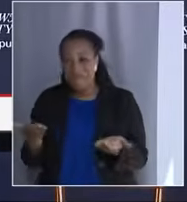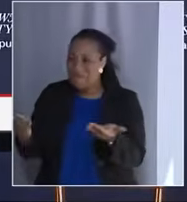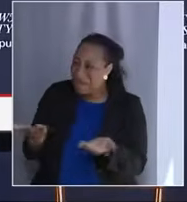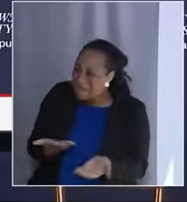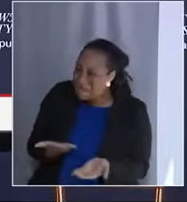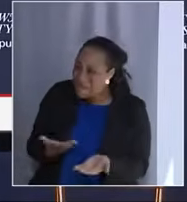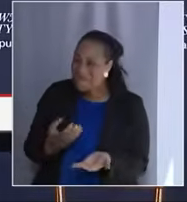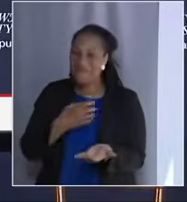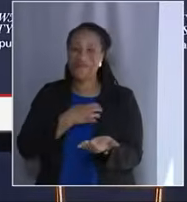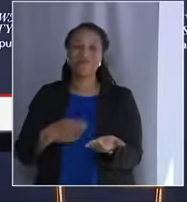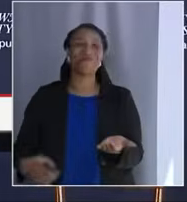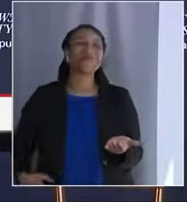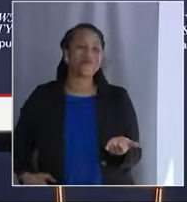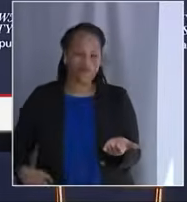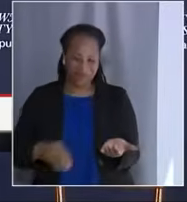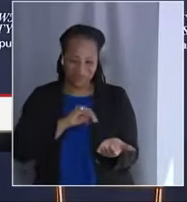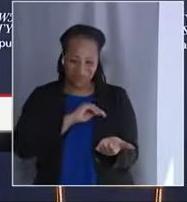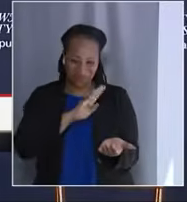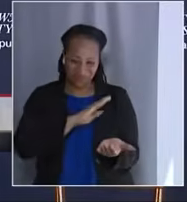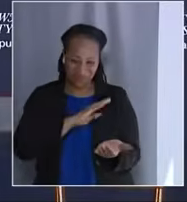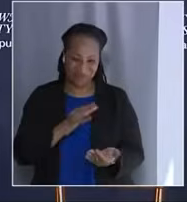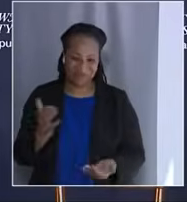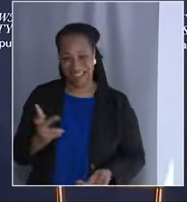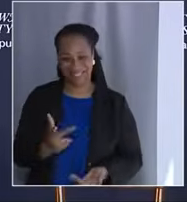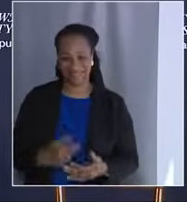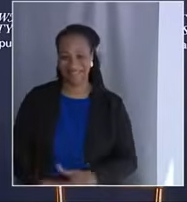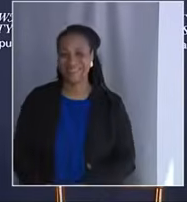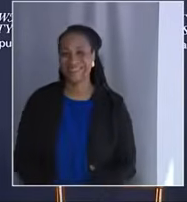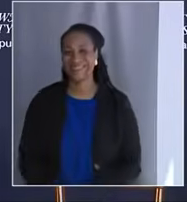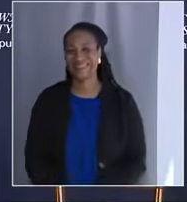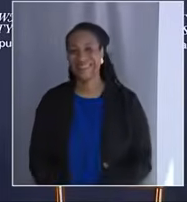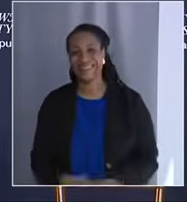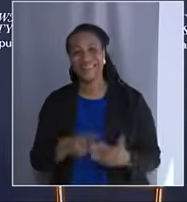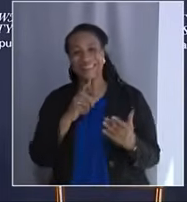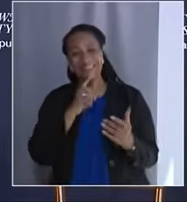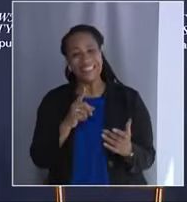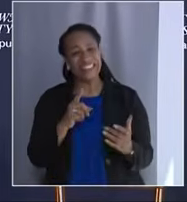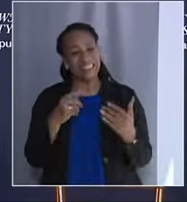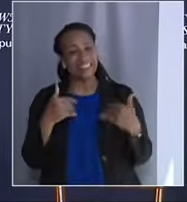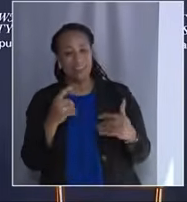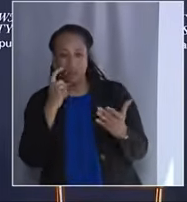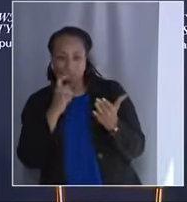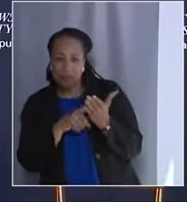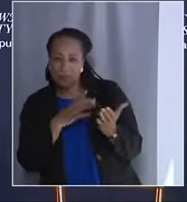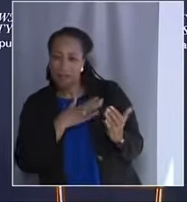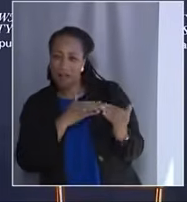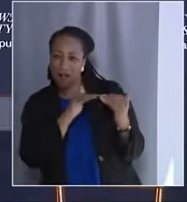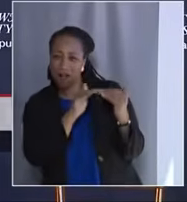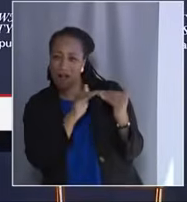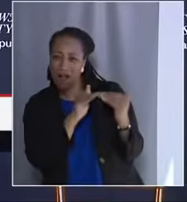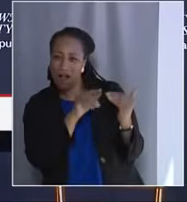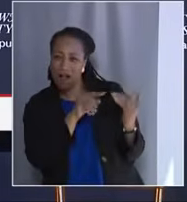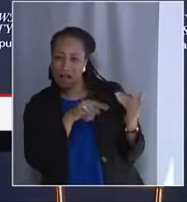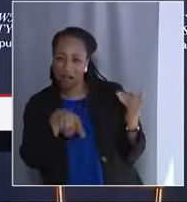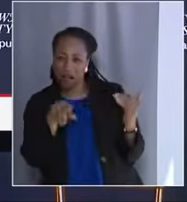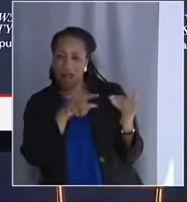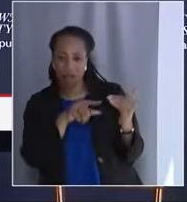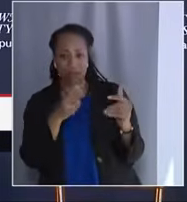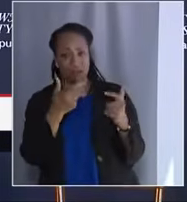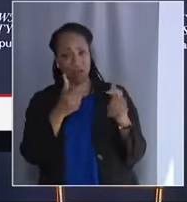And I also want to acknowledge my colleagues, Councilmember Kenny McDuffie and Christina Henderson, two at-large members on the council. Thank you guys for being here very much.